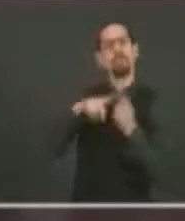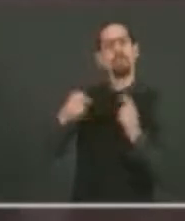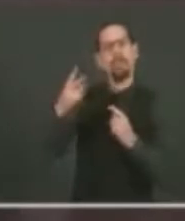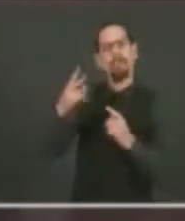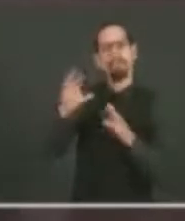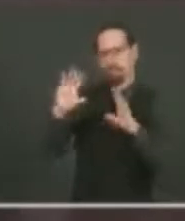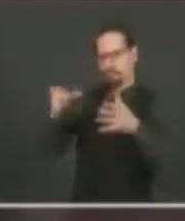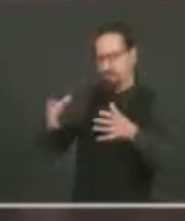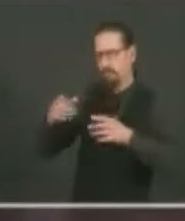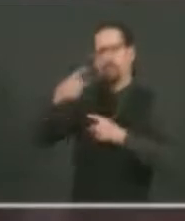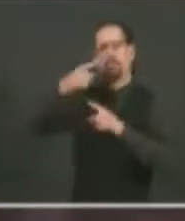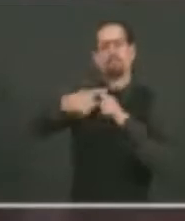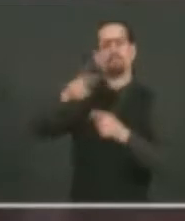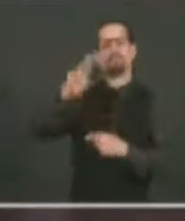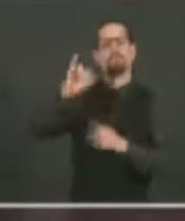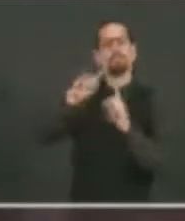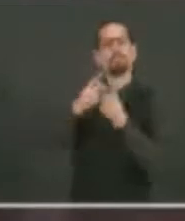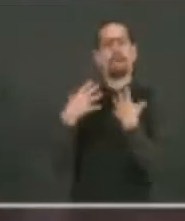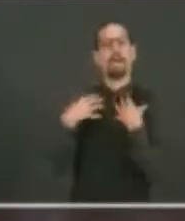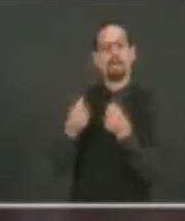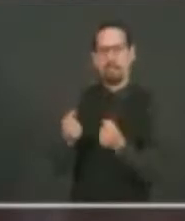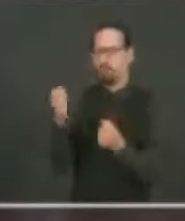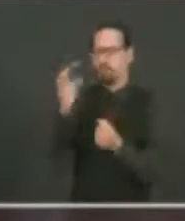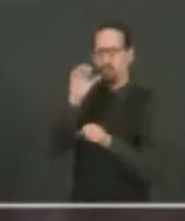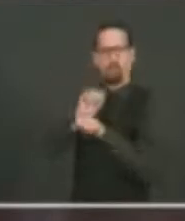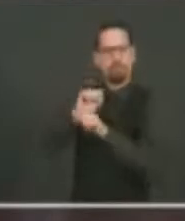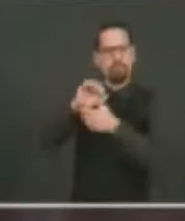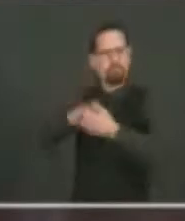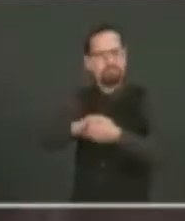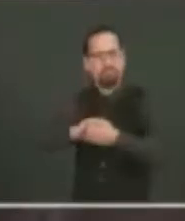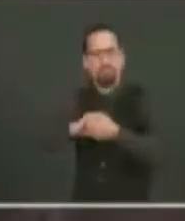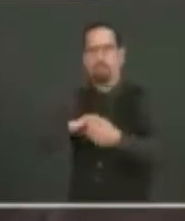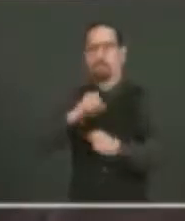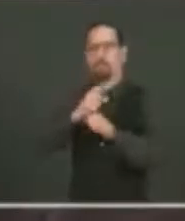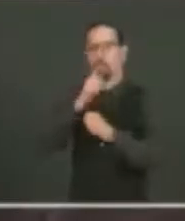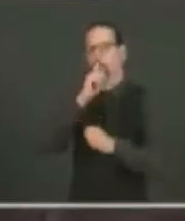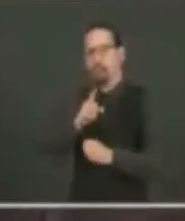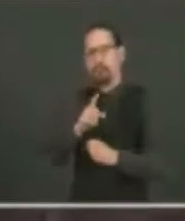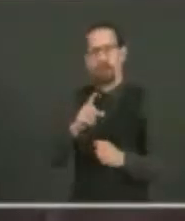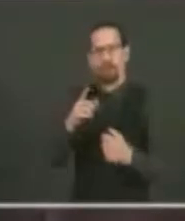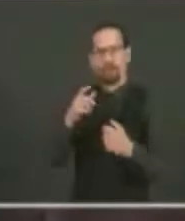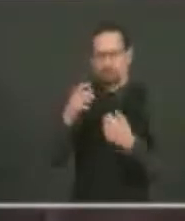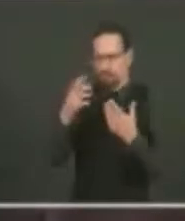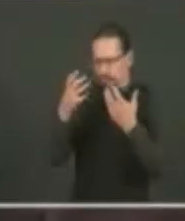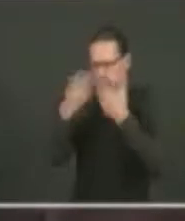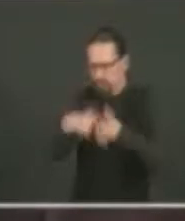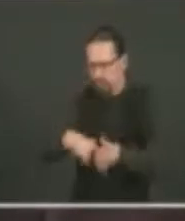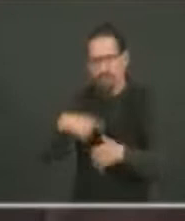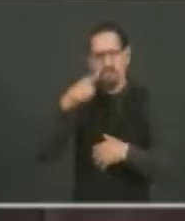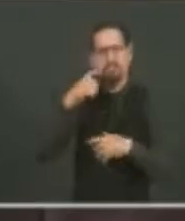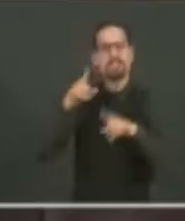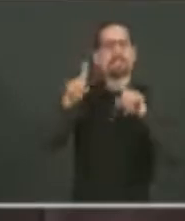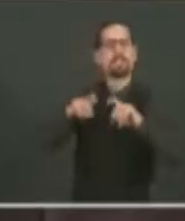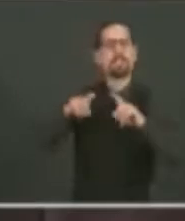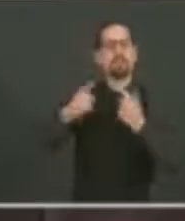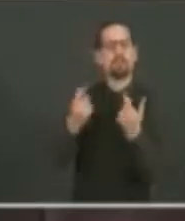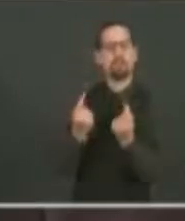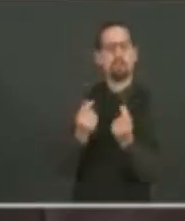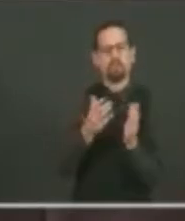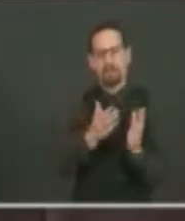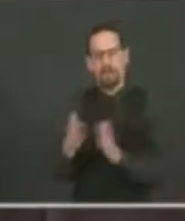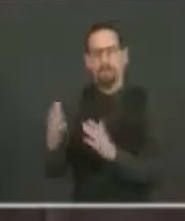They will direct you to engage with the test scheduling program and to go ahead and